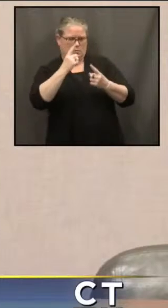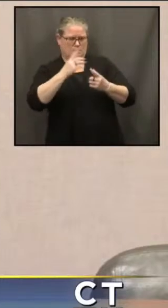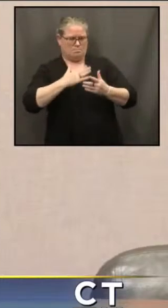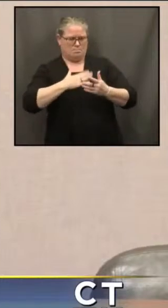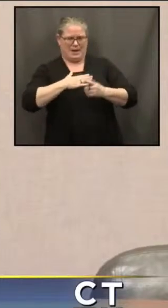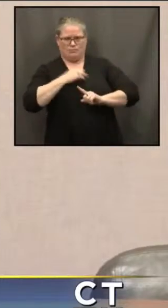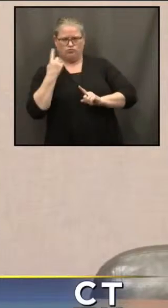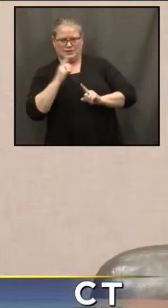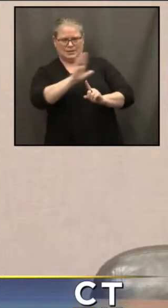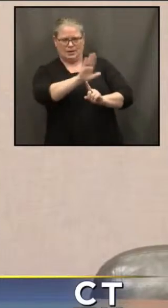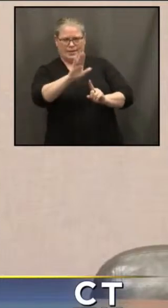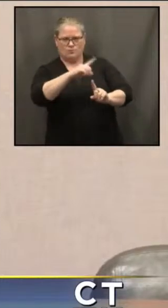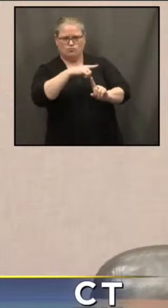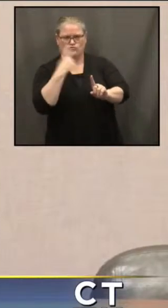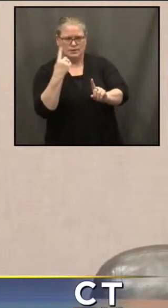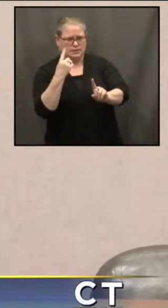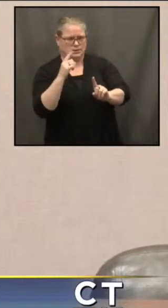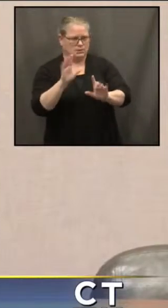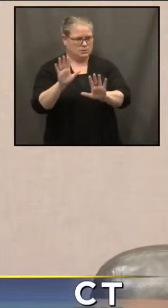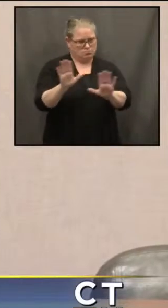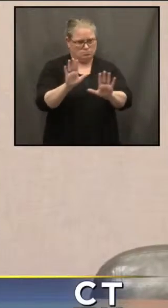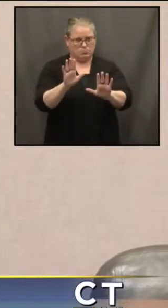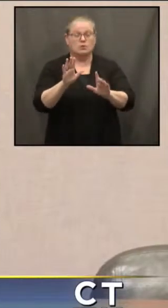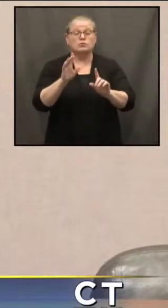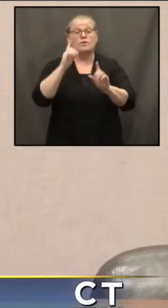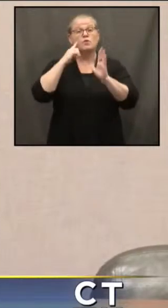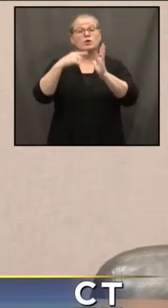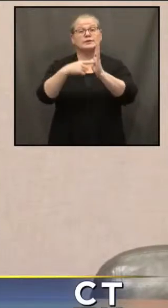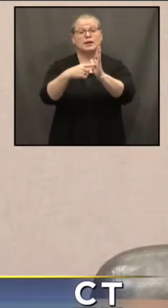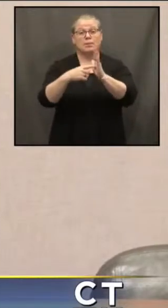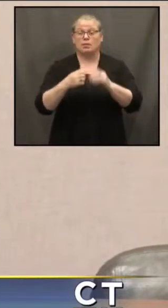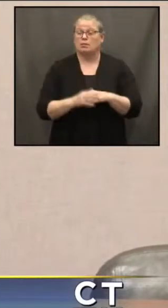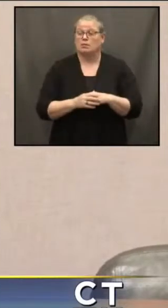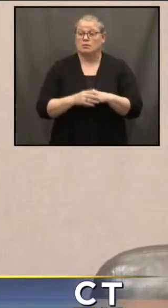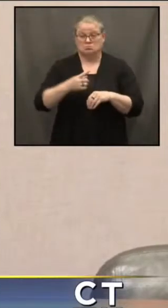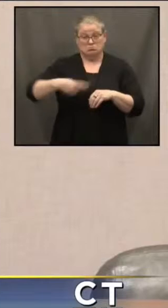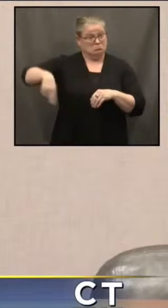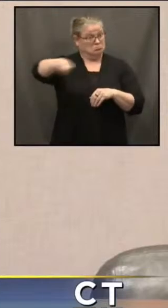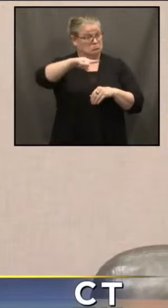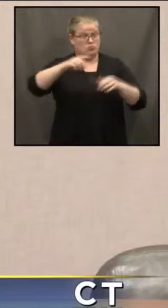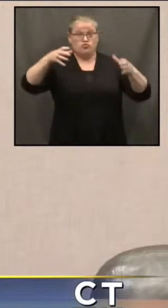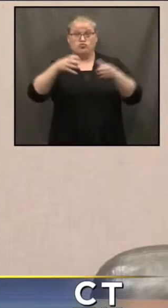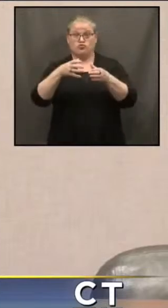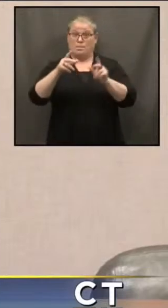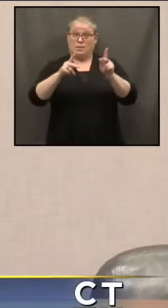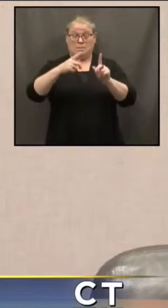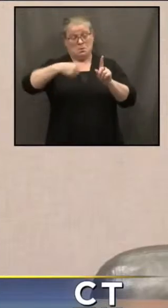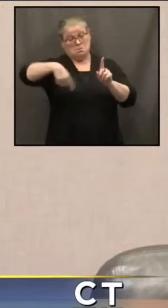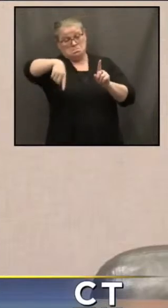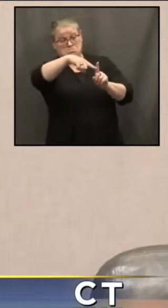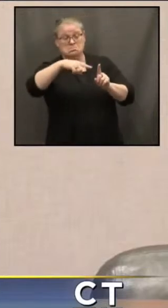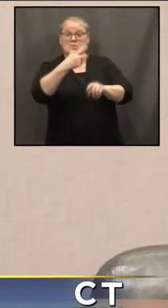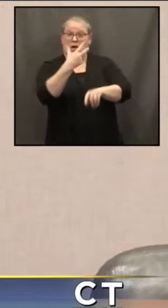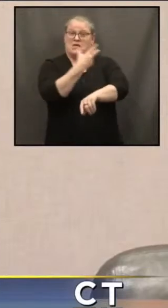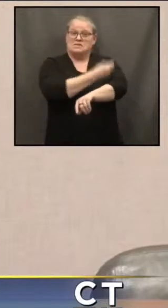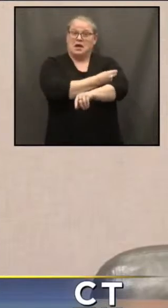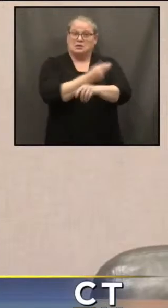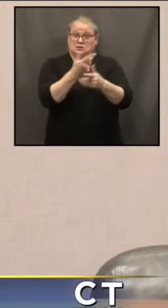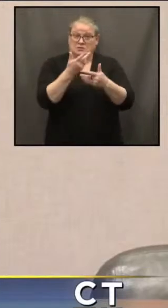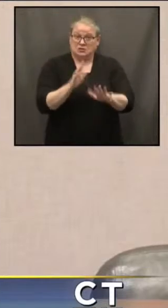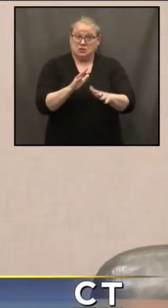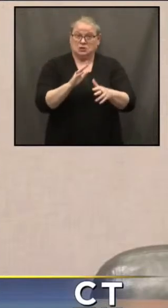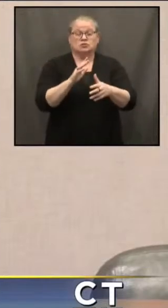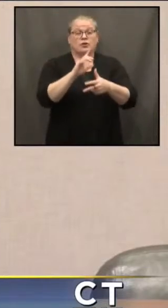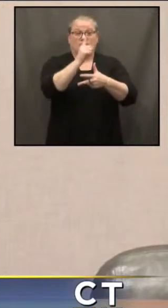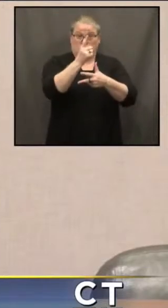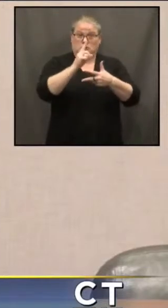of people and fully boosted group of people, I think you're at your highest level of protection in terms of the number of people